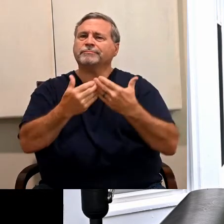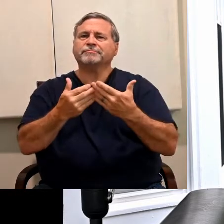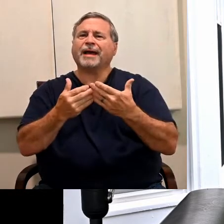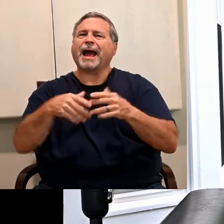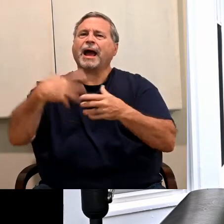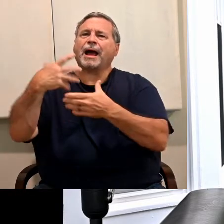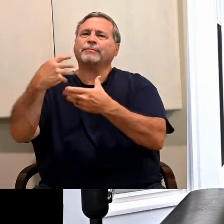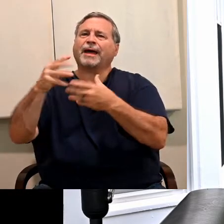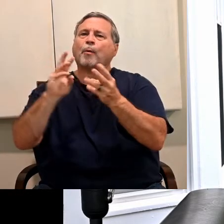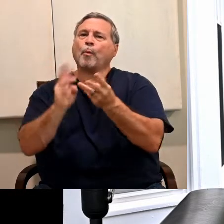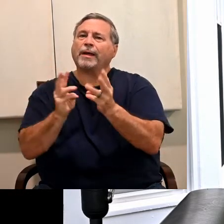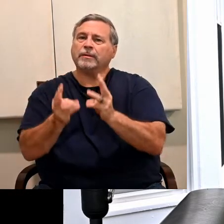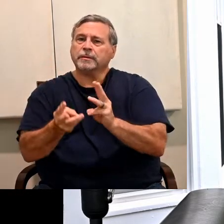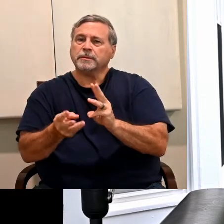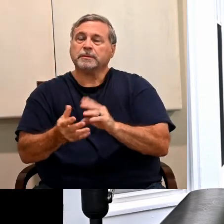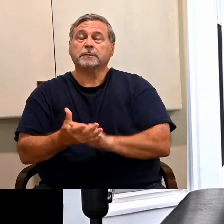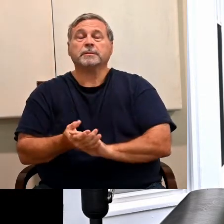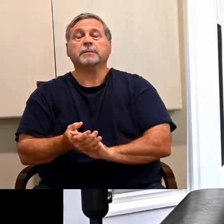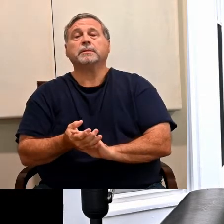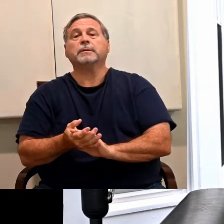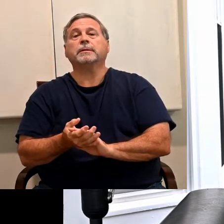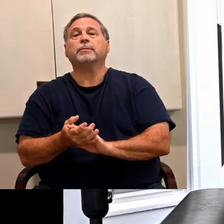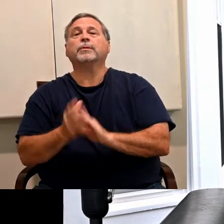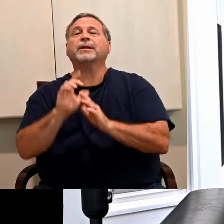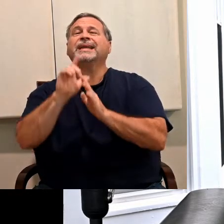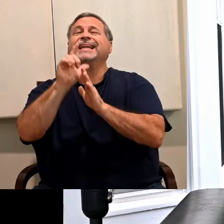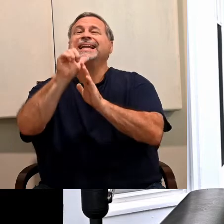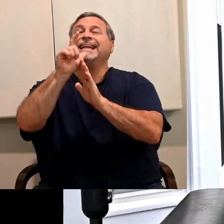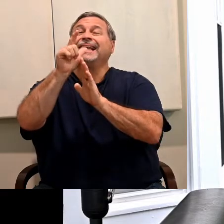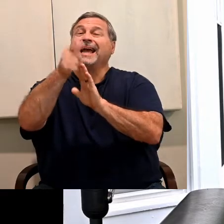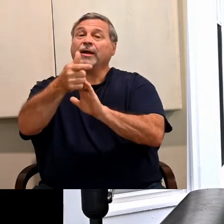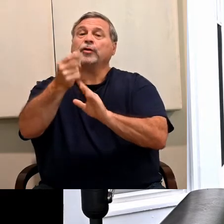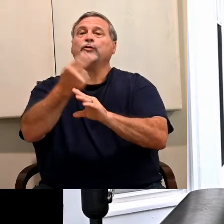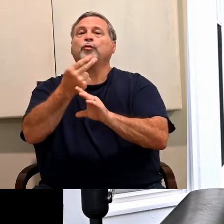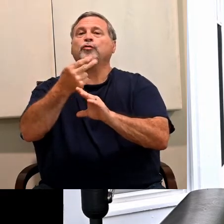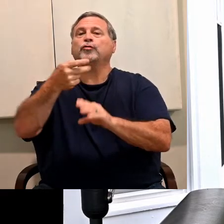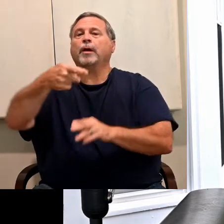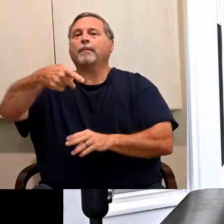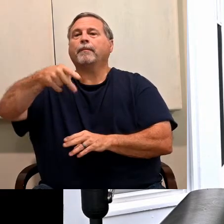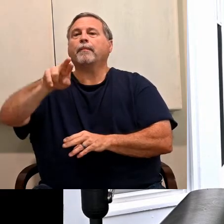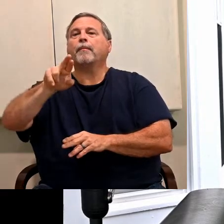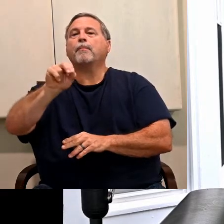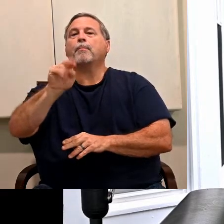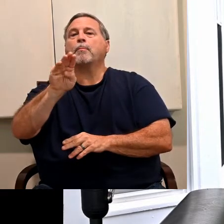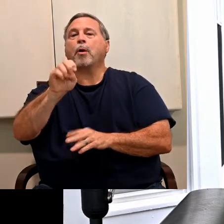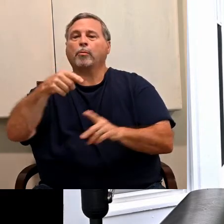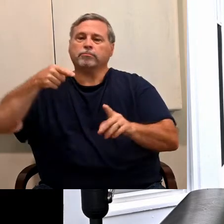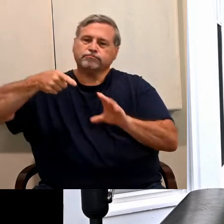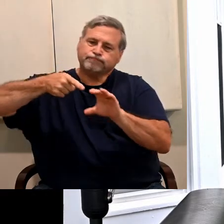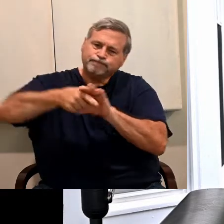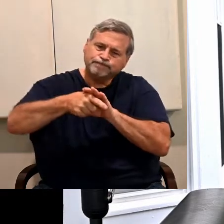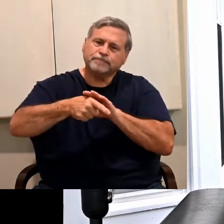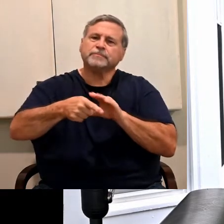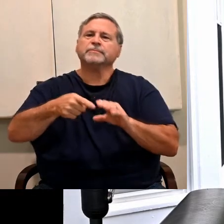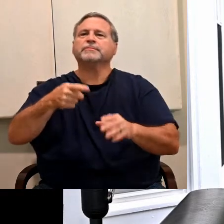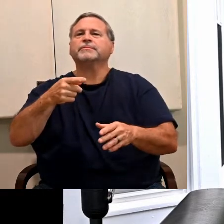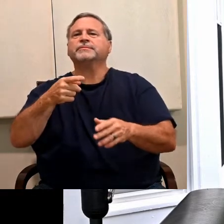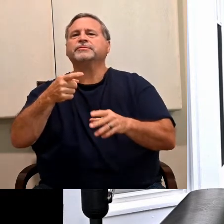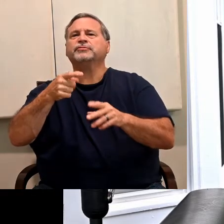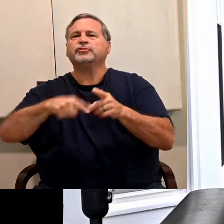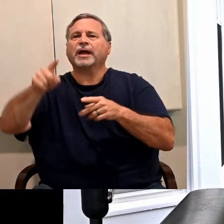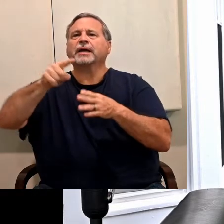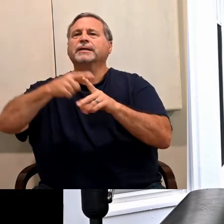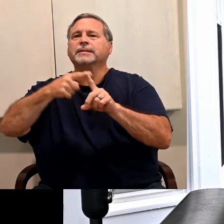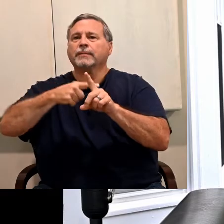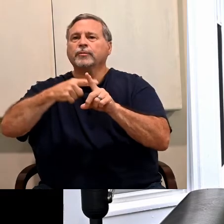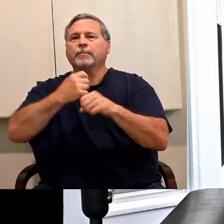and your conditions. The important thing is, when you're getting to that later stage, put a probe in, be able to tell what temperature it